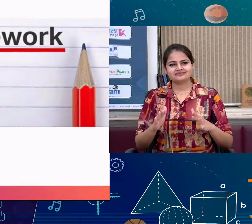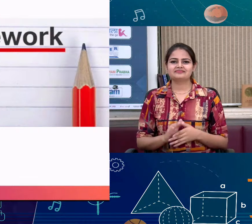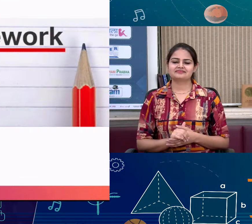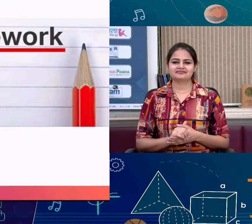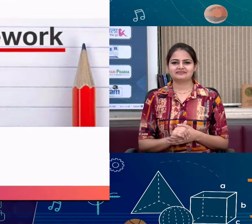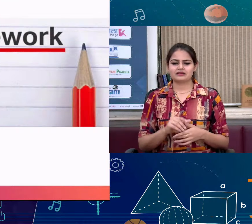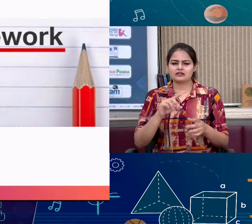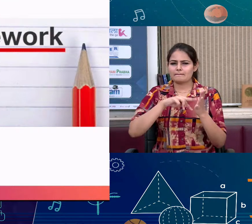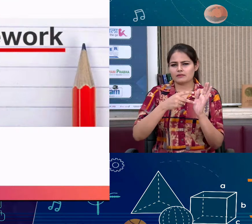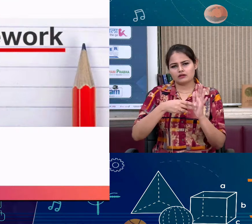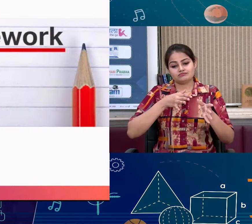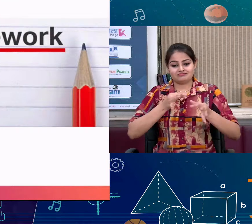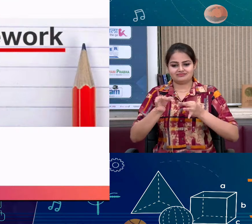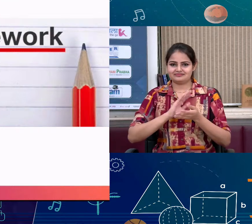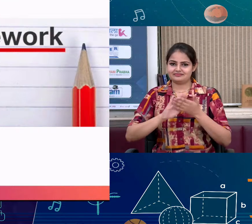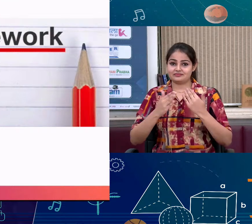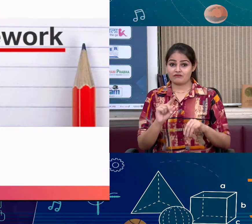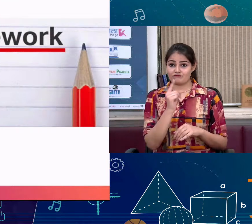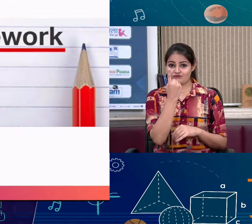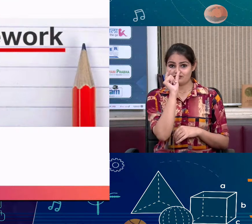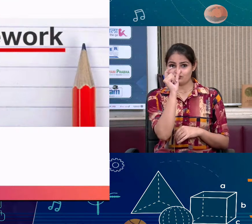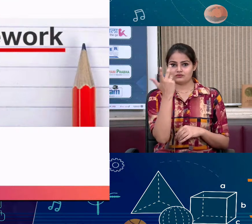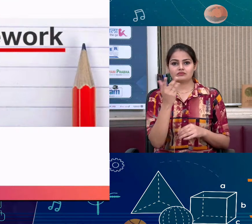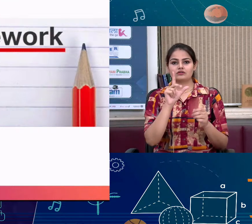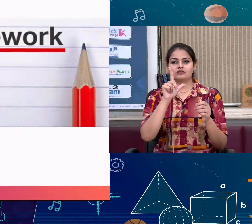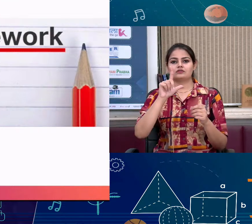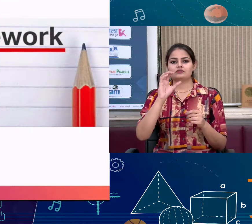words. First is lovely.